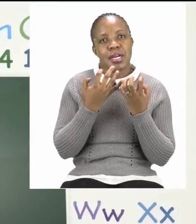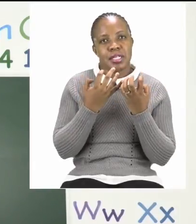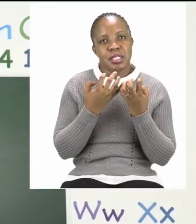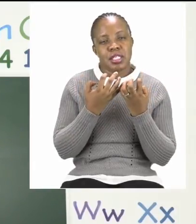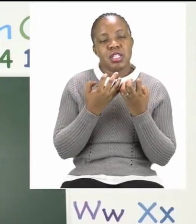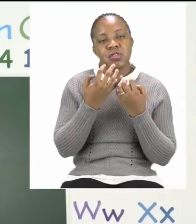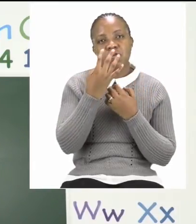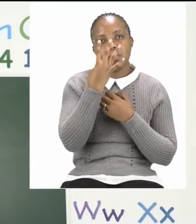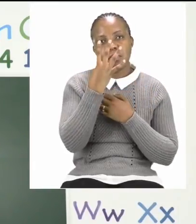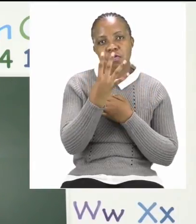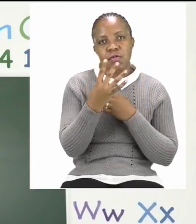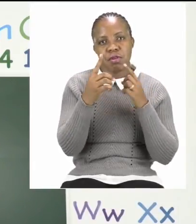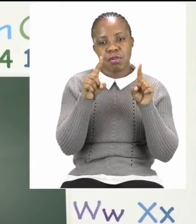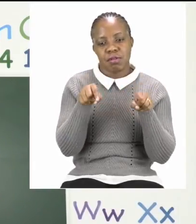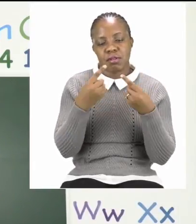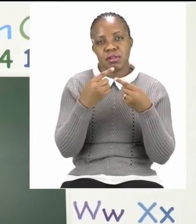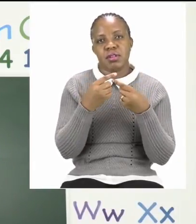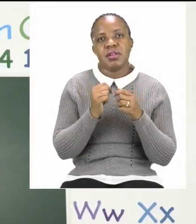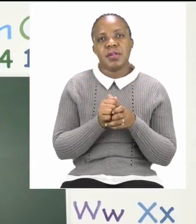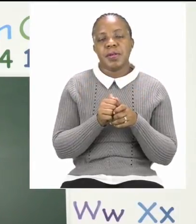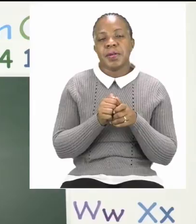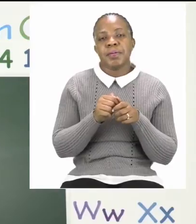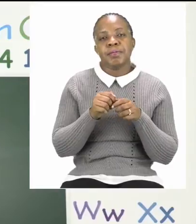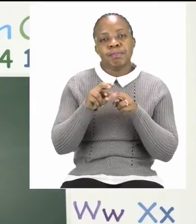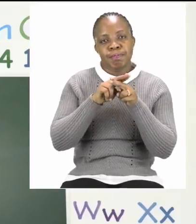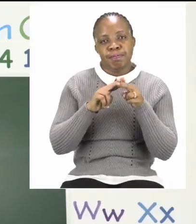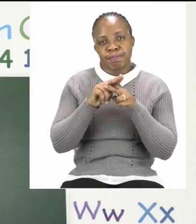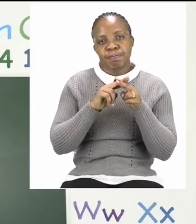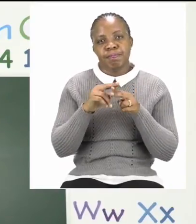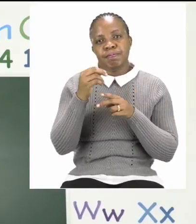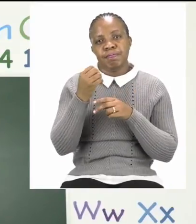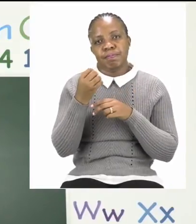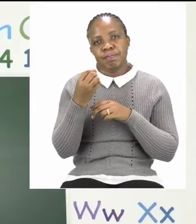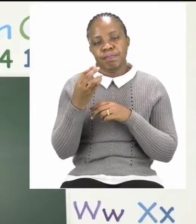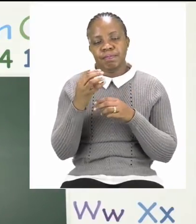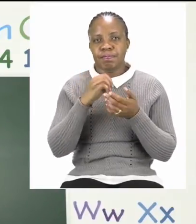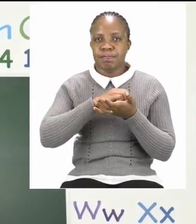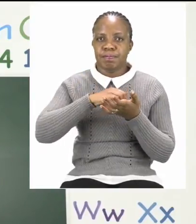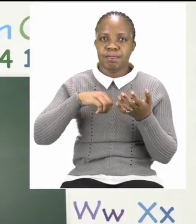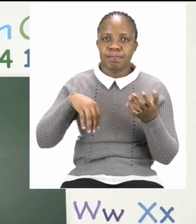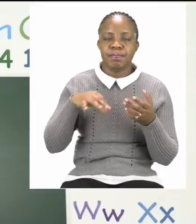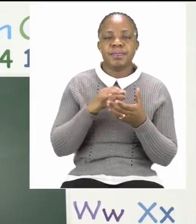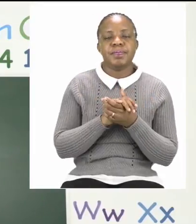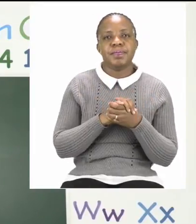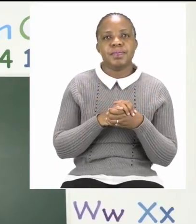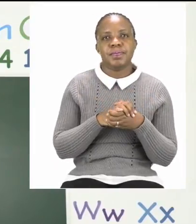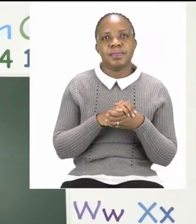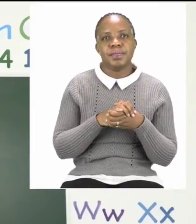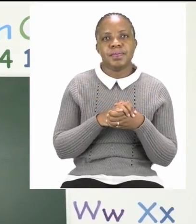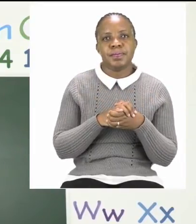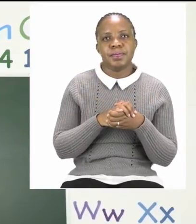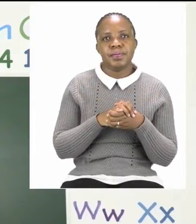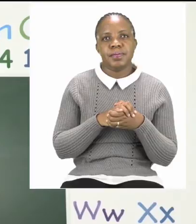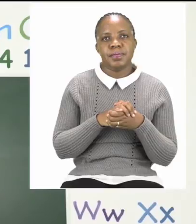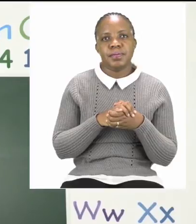1, 2, 3, 4. And the rest we will put on the side. So